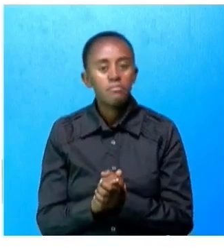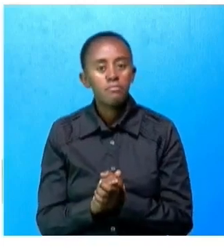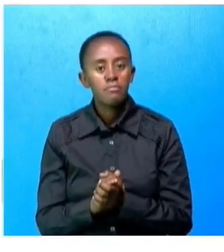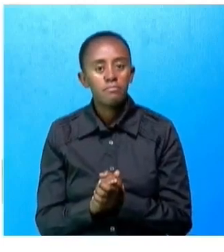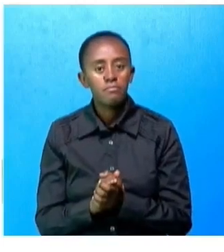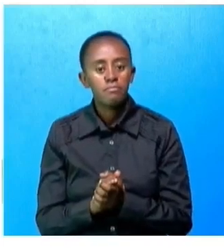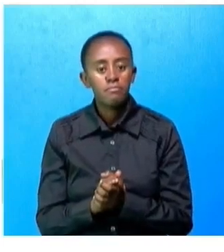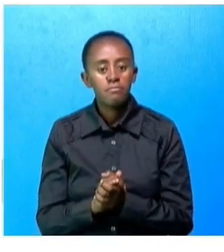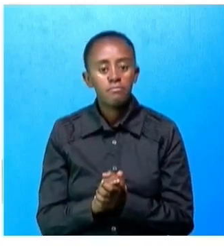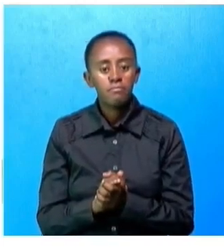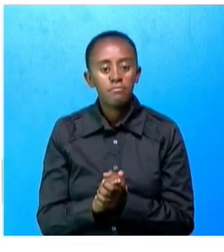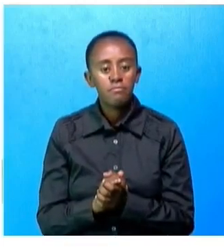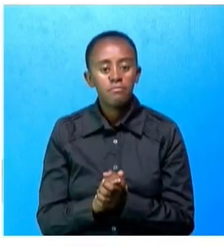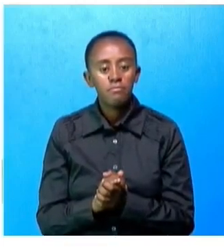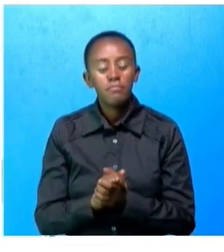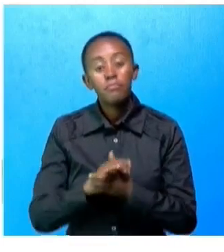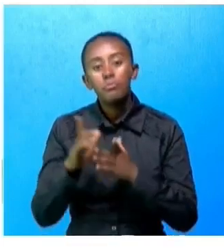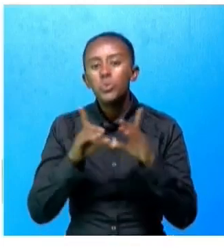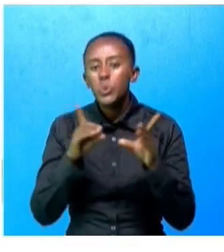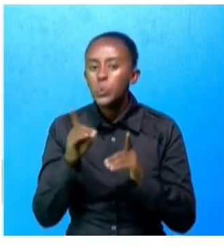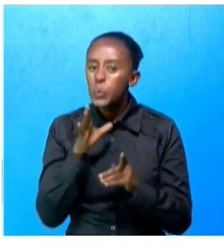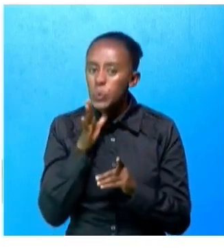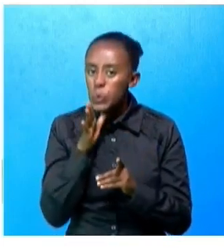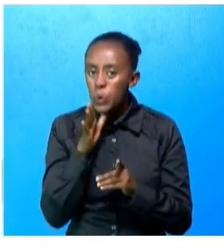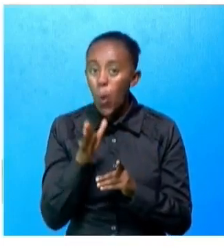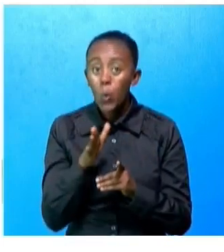Don't do and be.